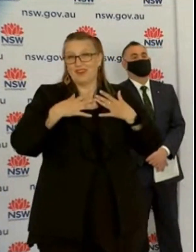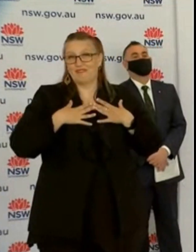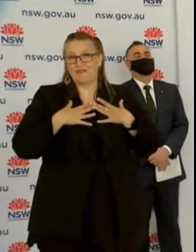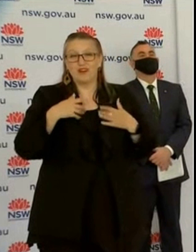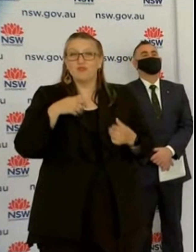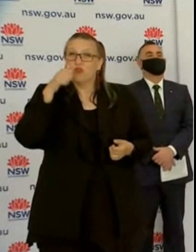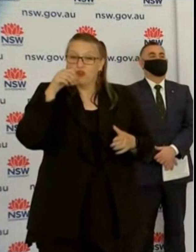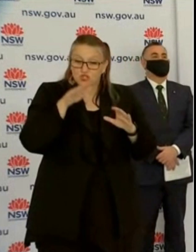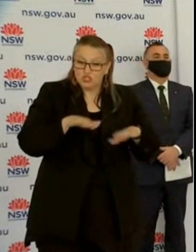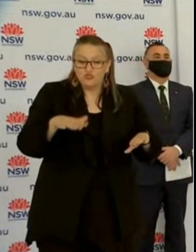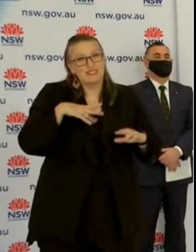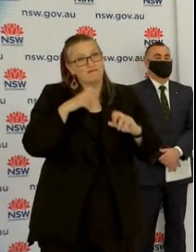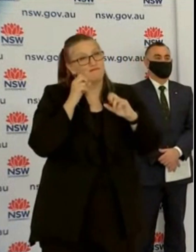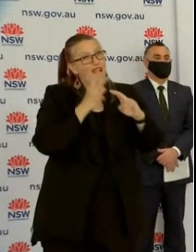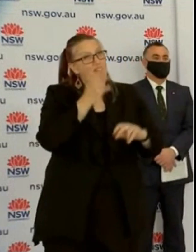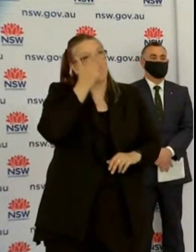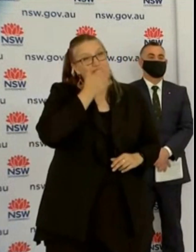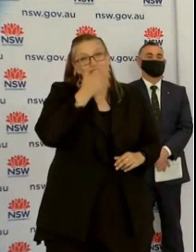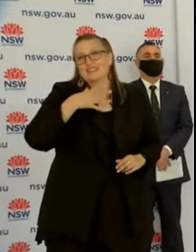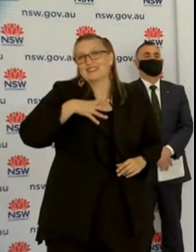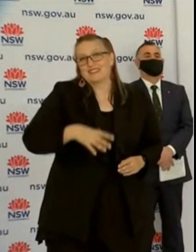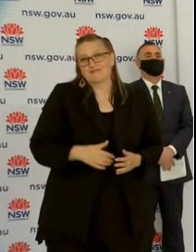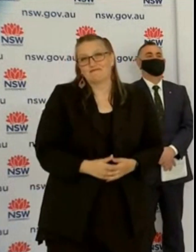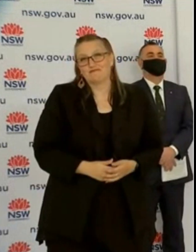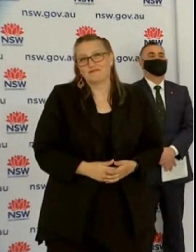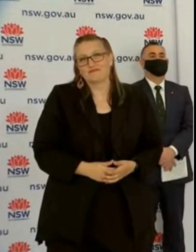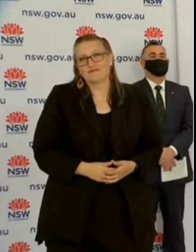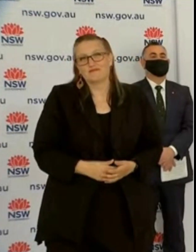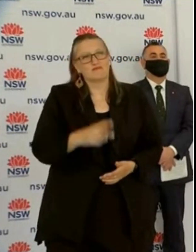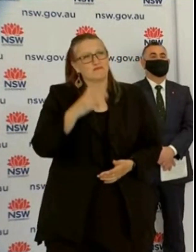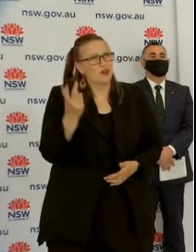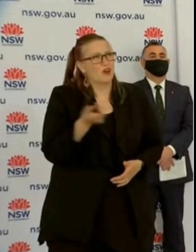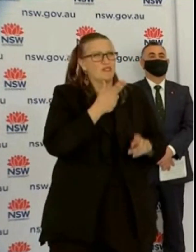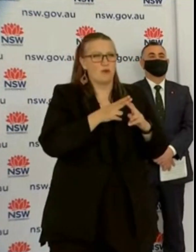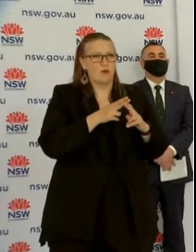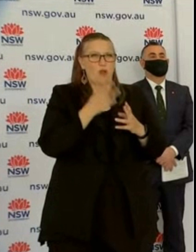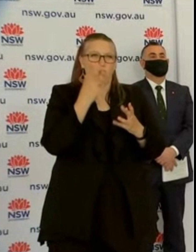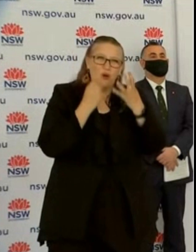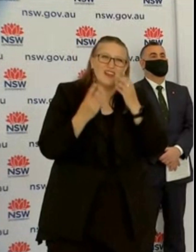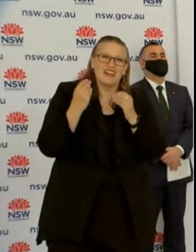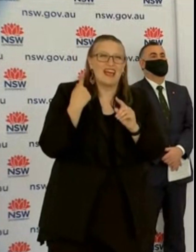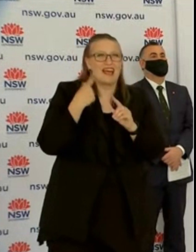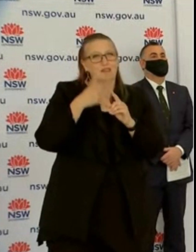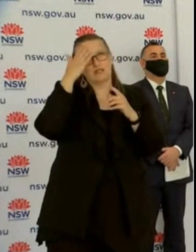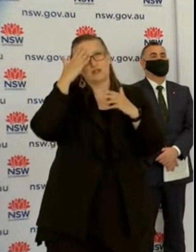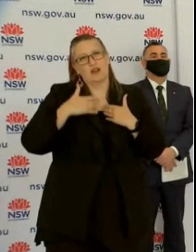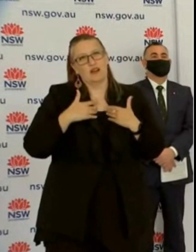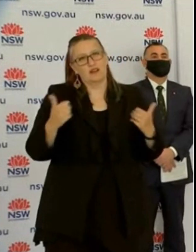children's well-being, development and mental health. And families have really been suffering during this